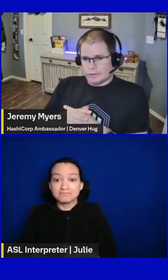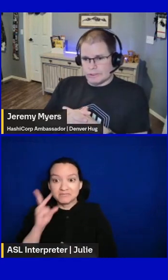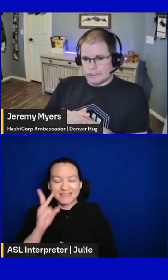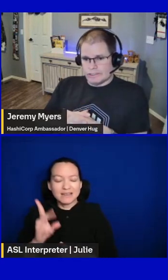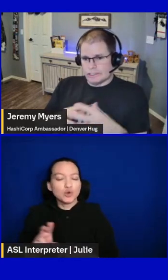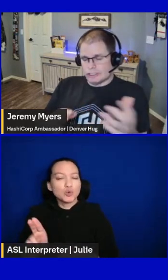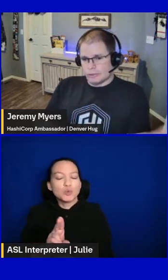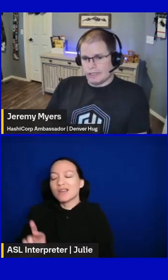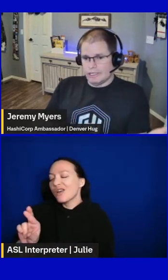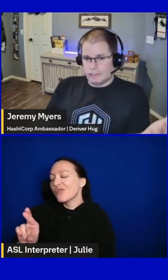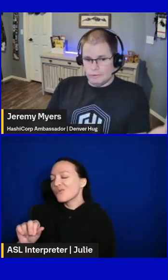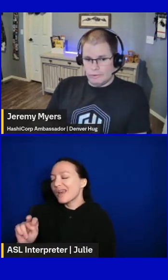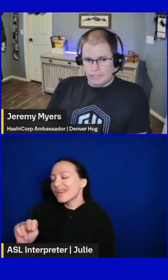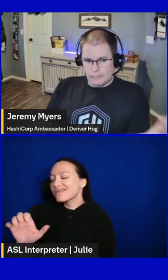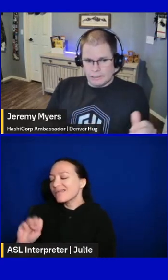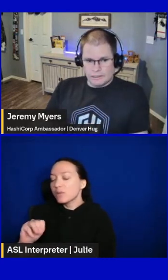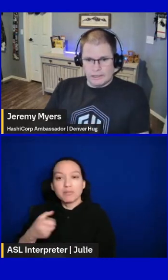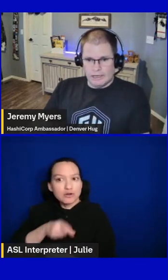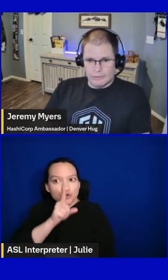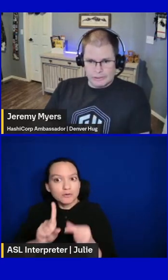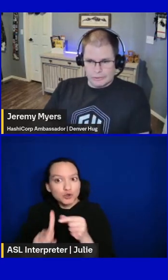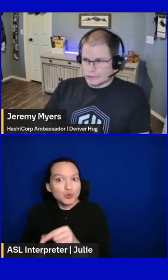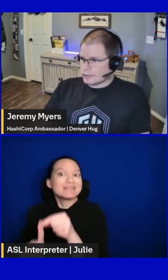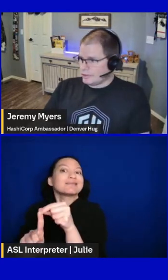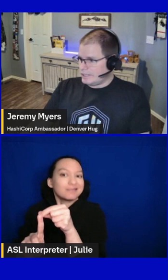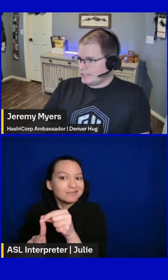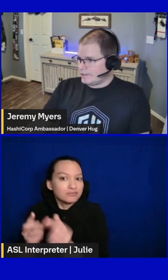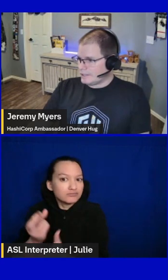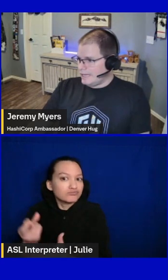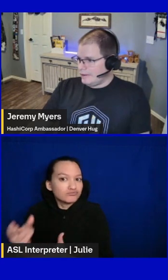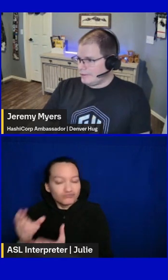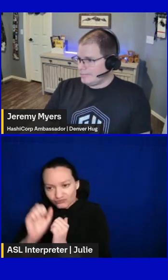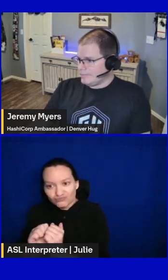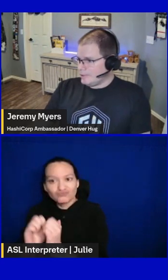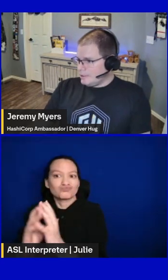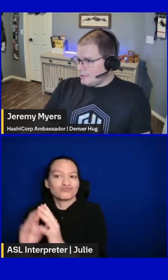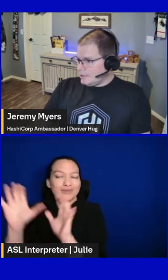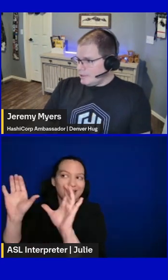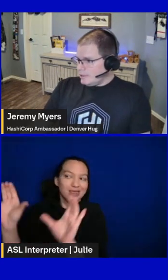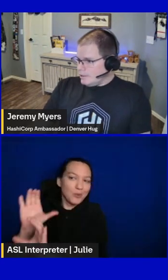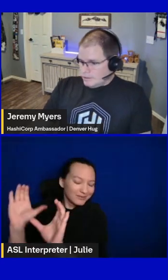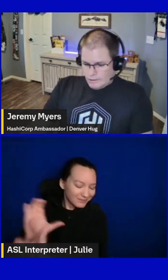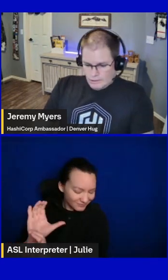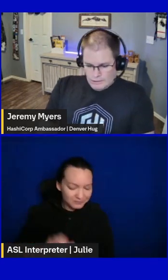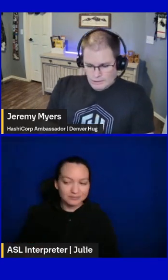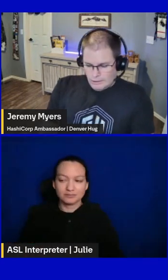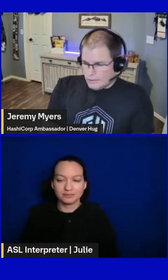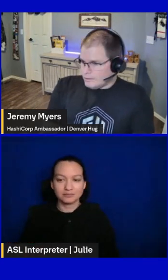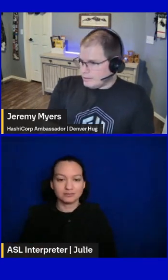random resources to ensure we get unique resources created in the cloud.